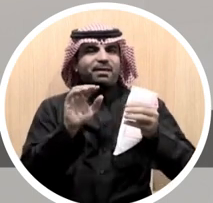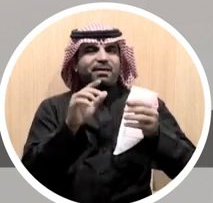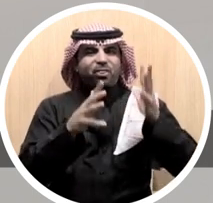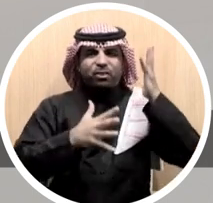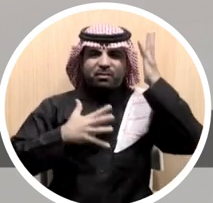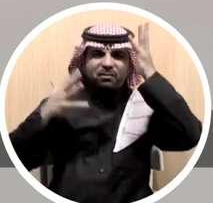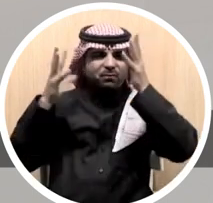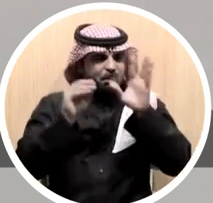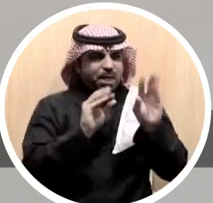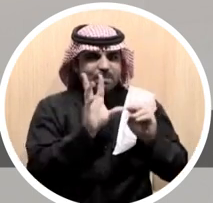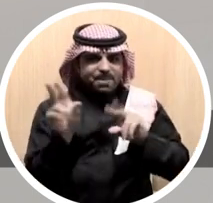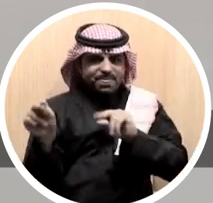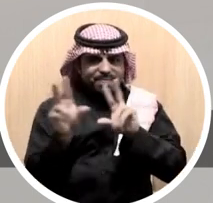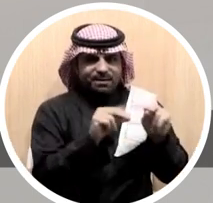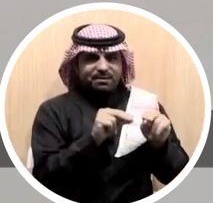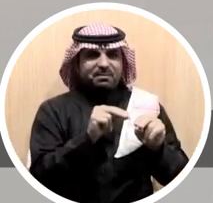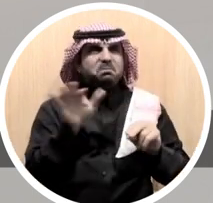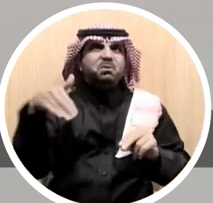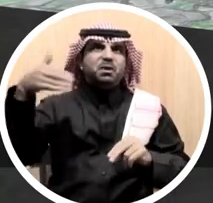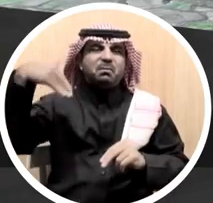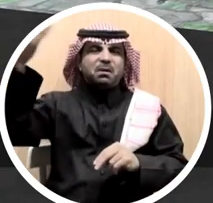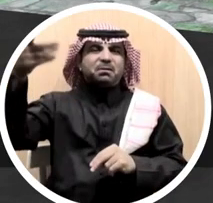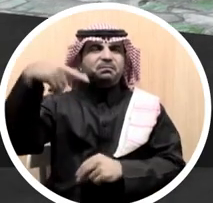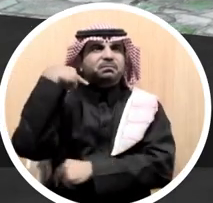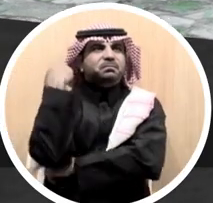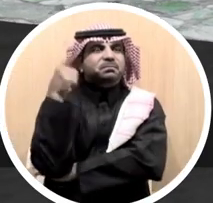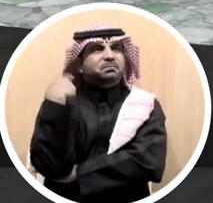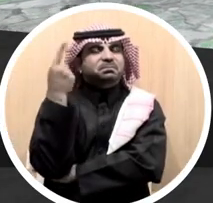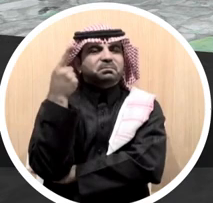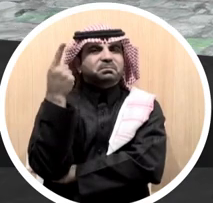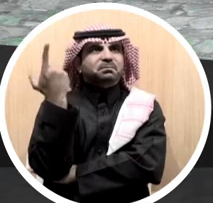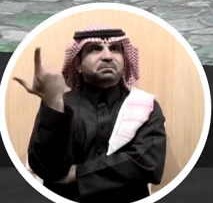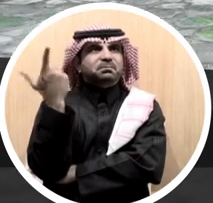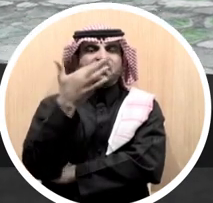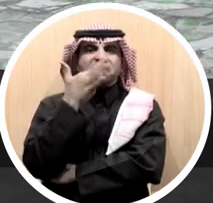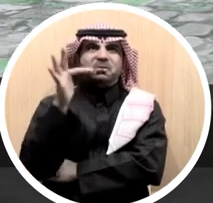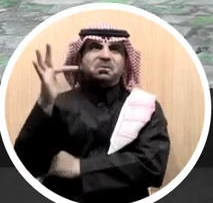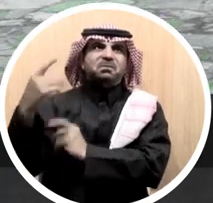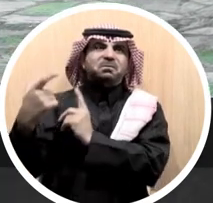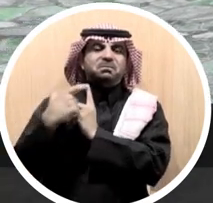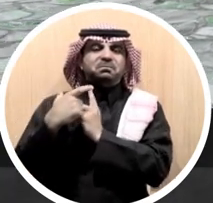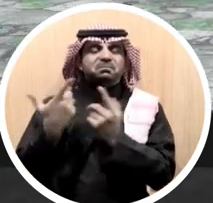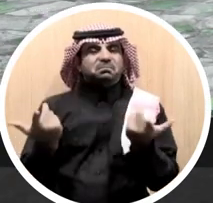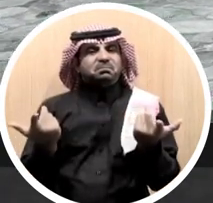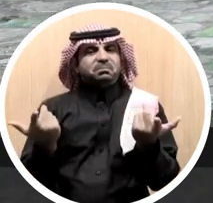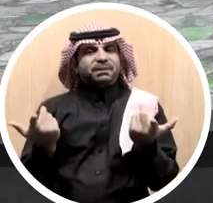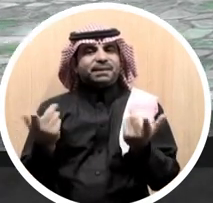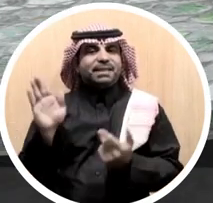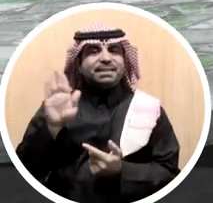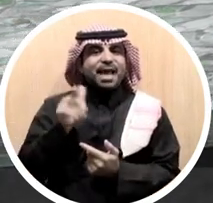position, the future could mean life in permanent care. But Sami doesn't have just any